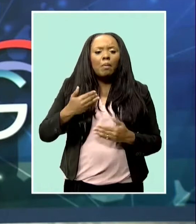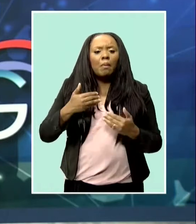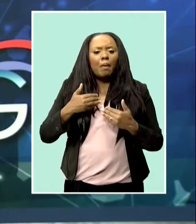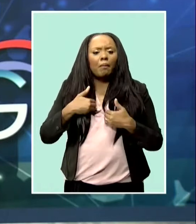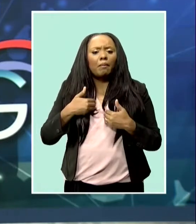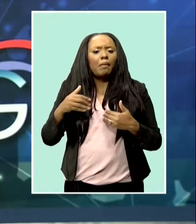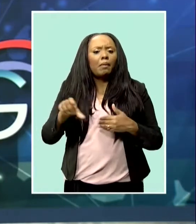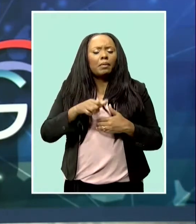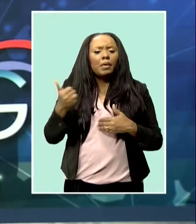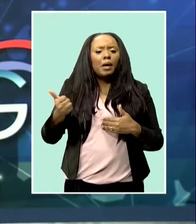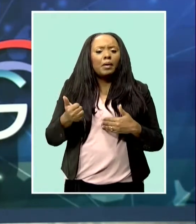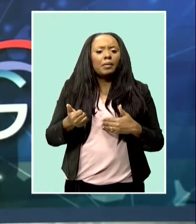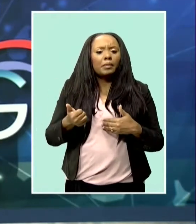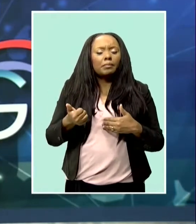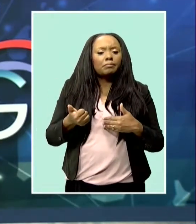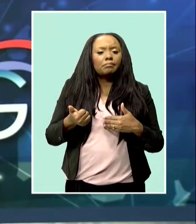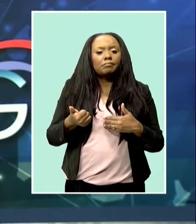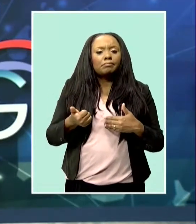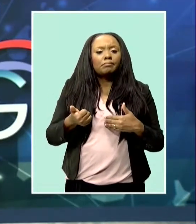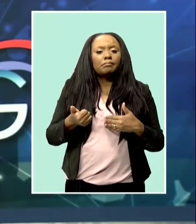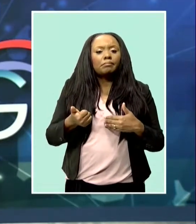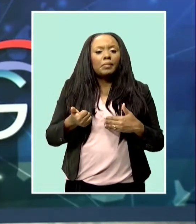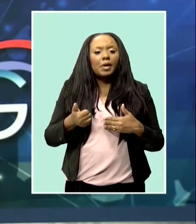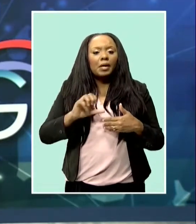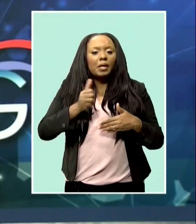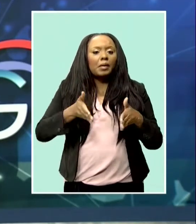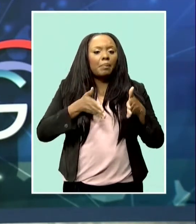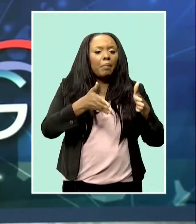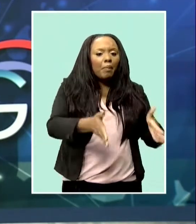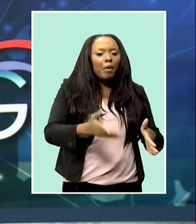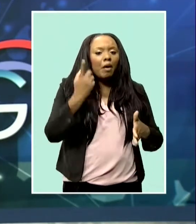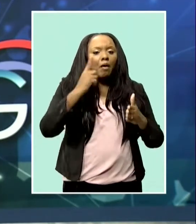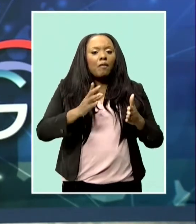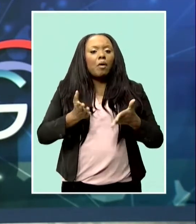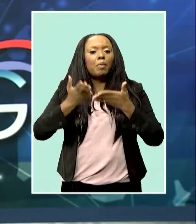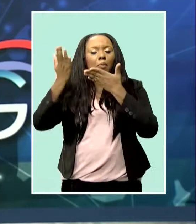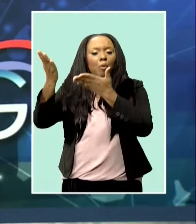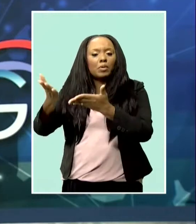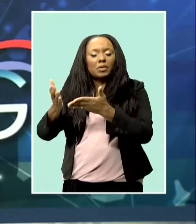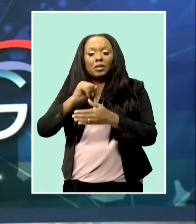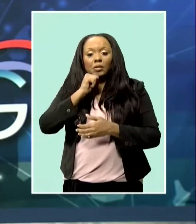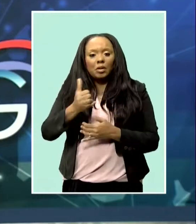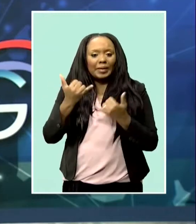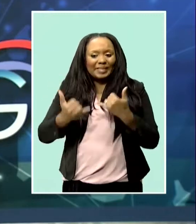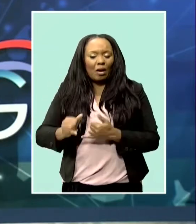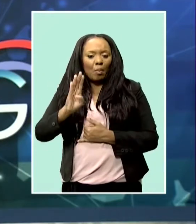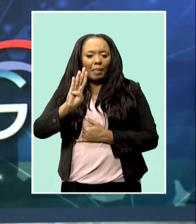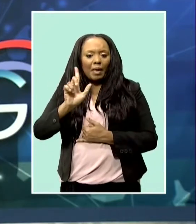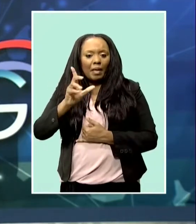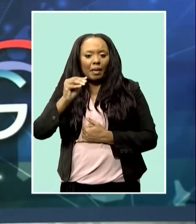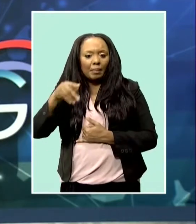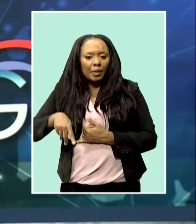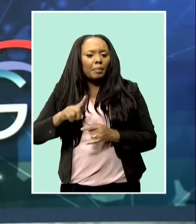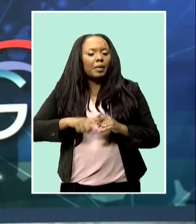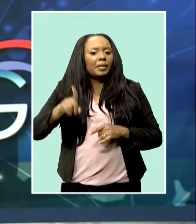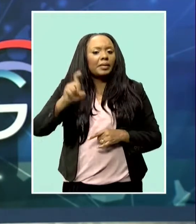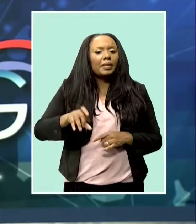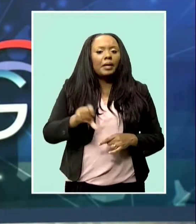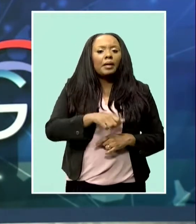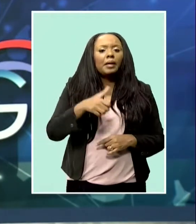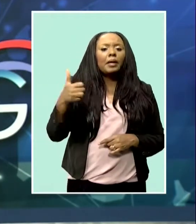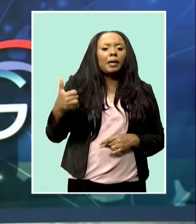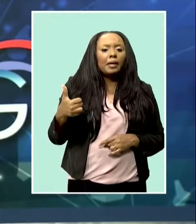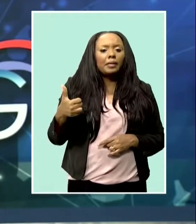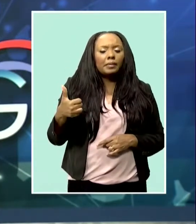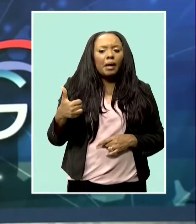to proposals for a rate increase by the BL&P. Interim Executive Director of BCN, Maureen Holder, told the